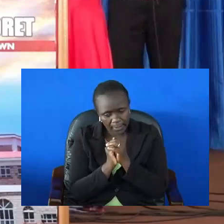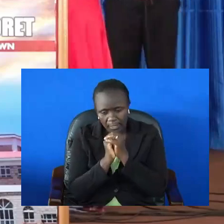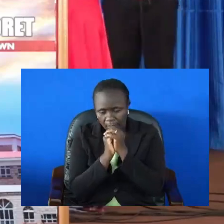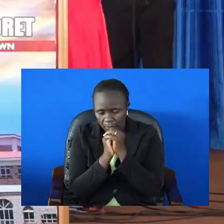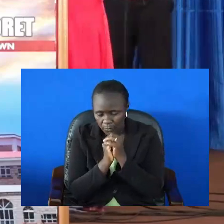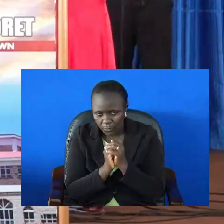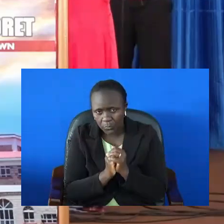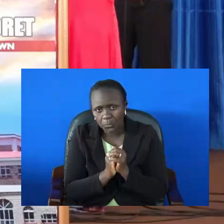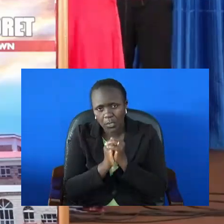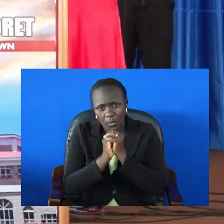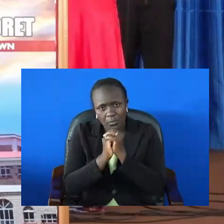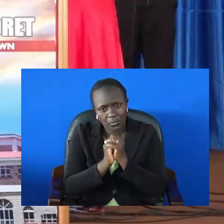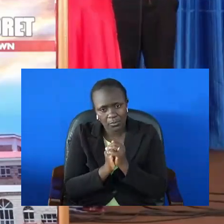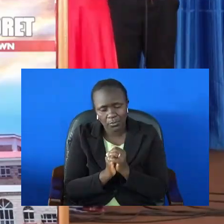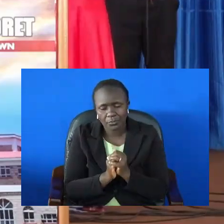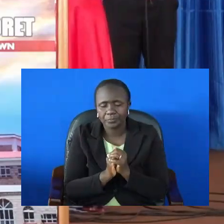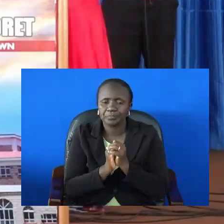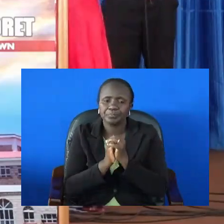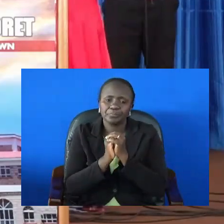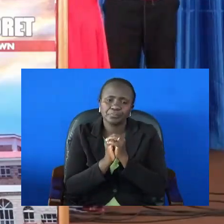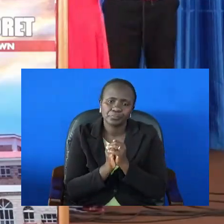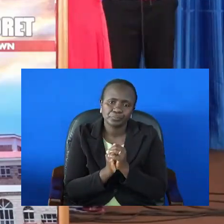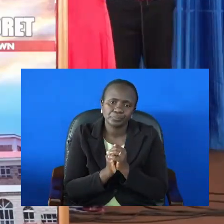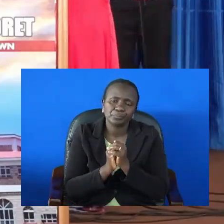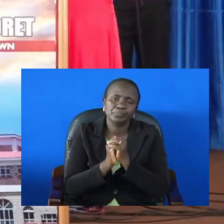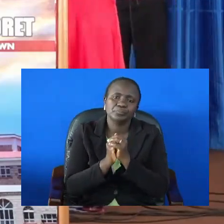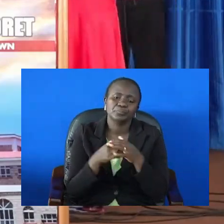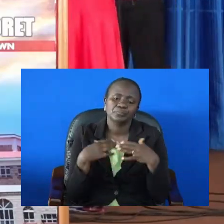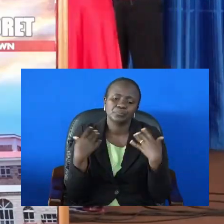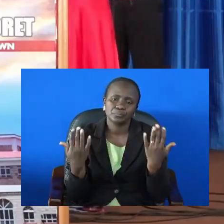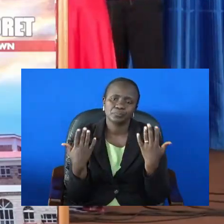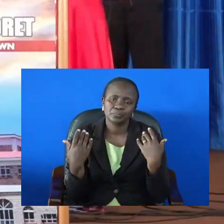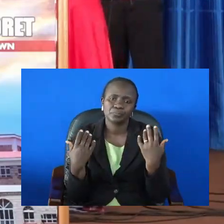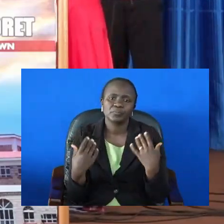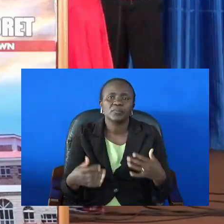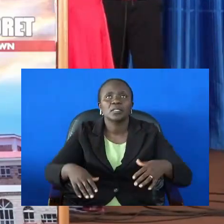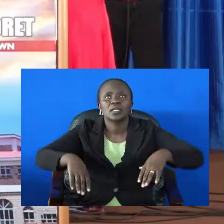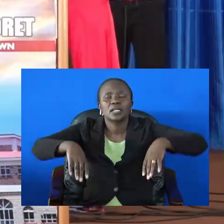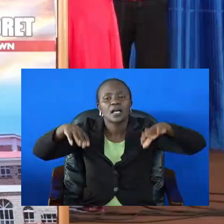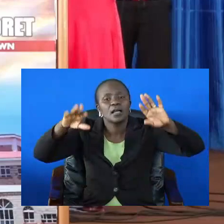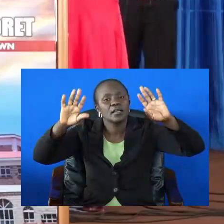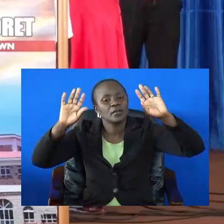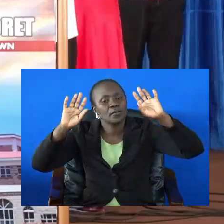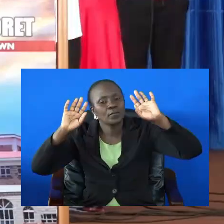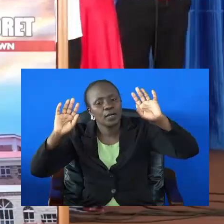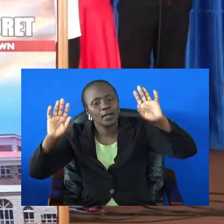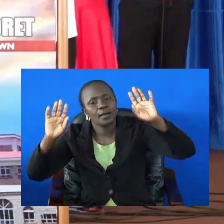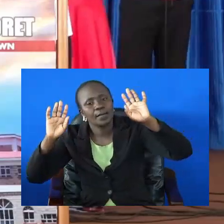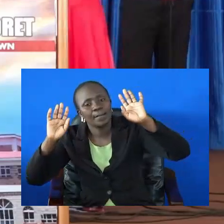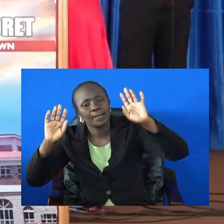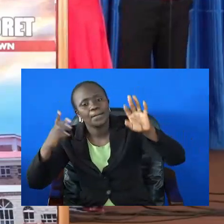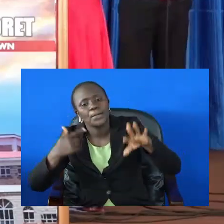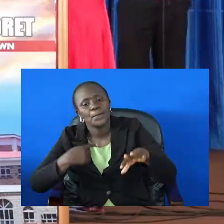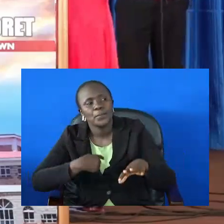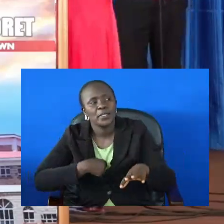mimi nina kuabudu. Mikono yangu nina inua,